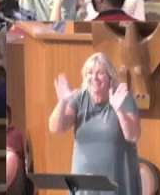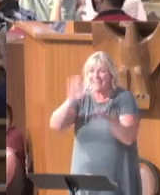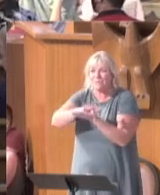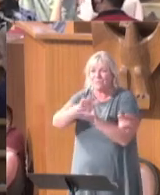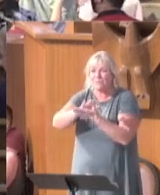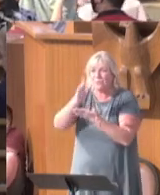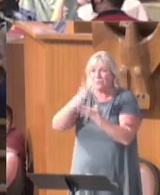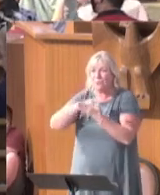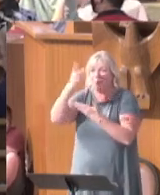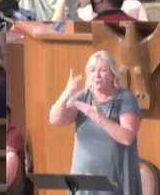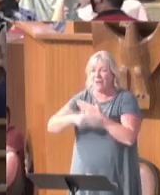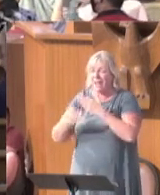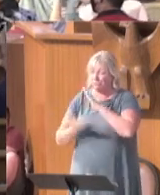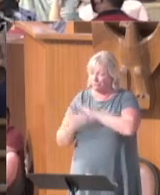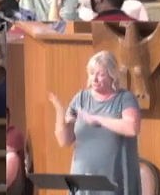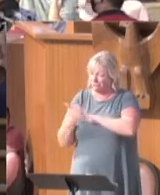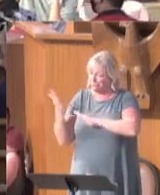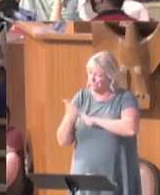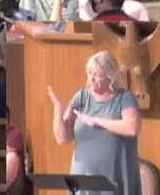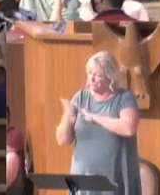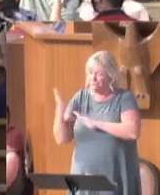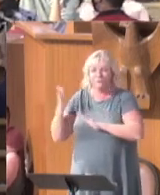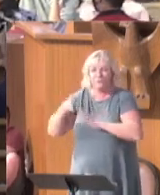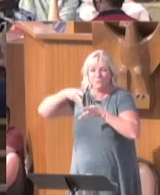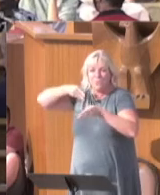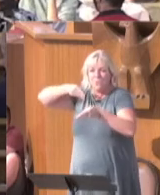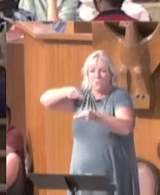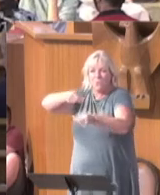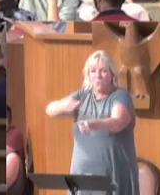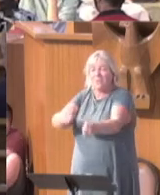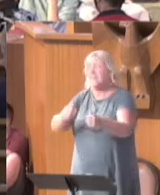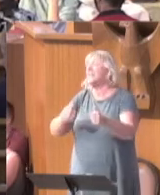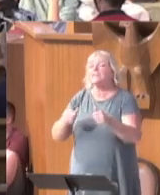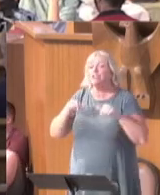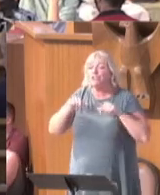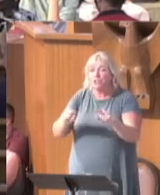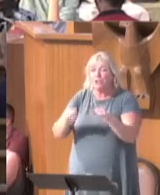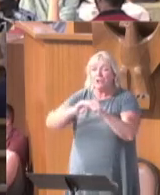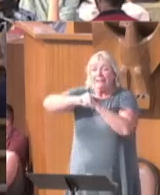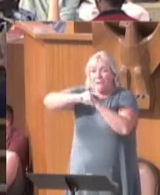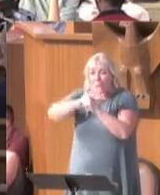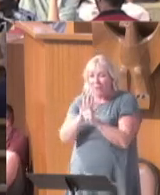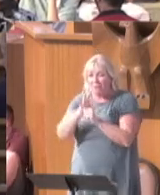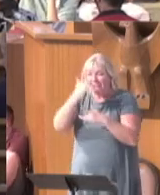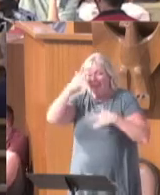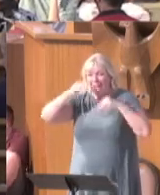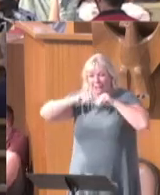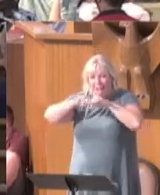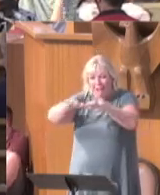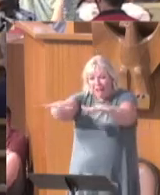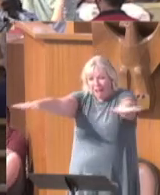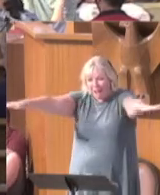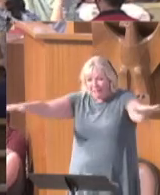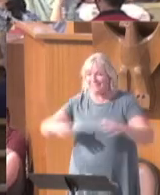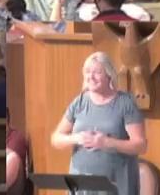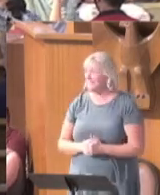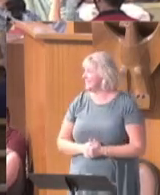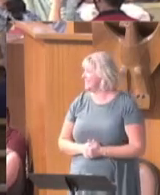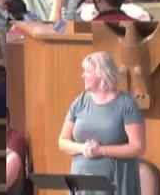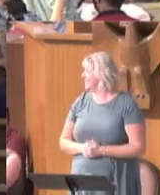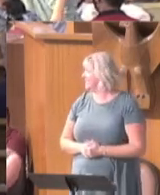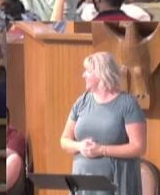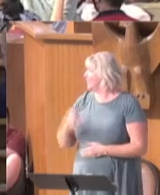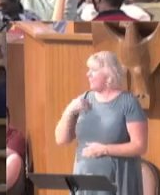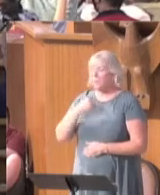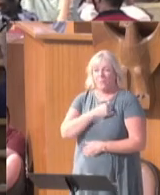run without a hitch, even through an entire pandemic. And so we have